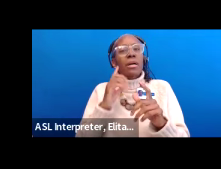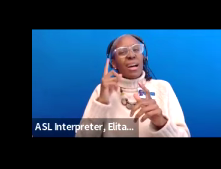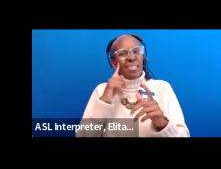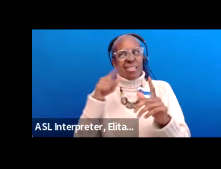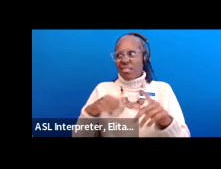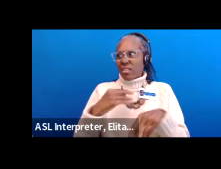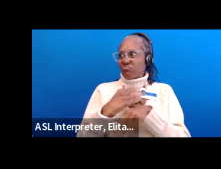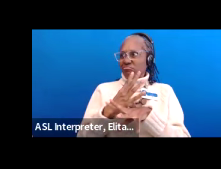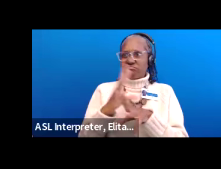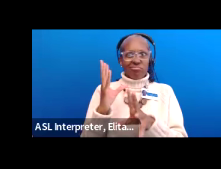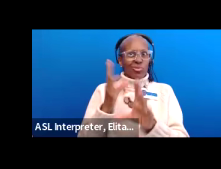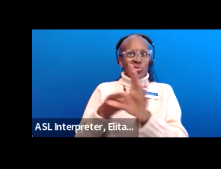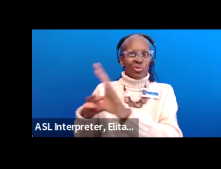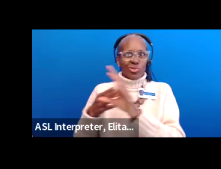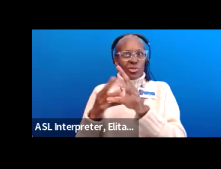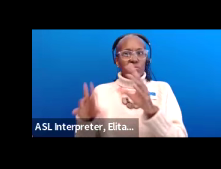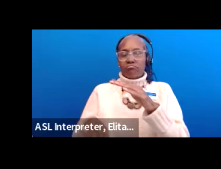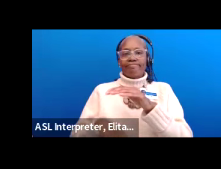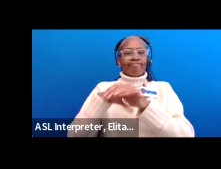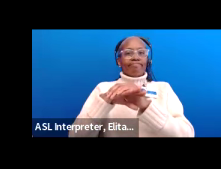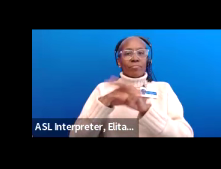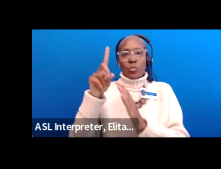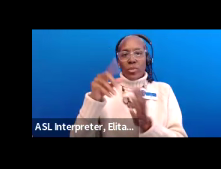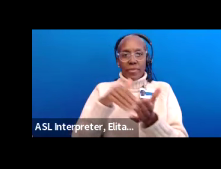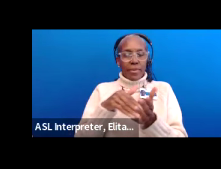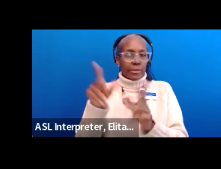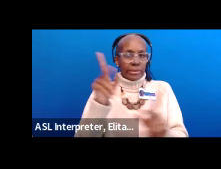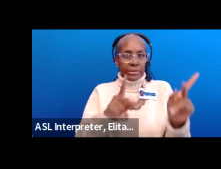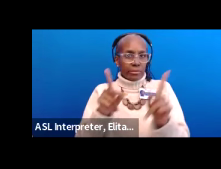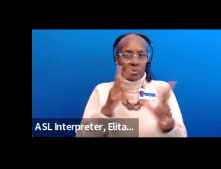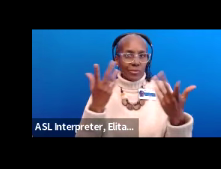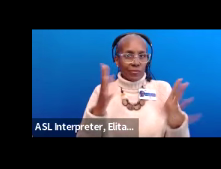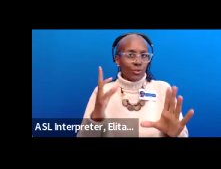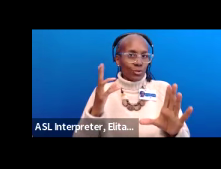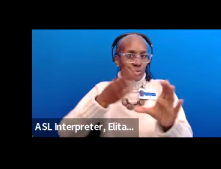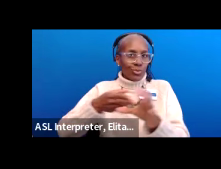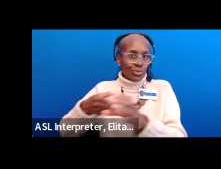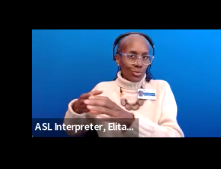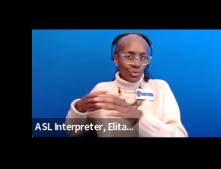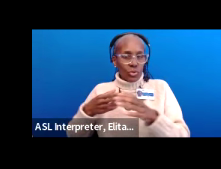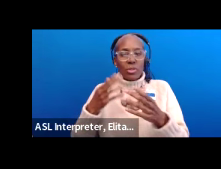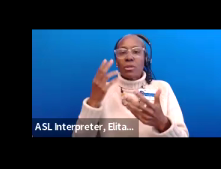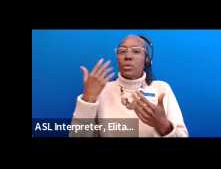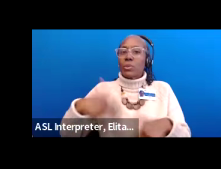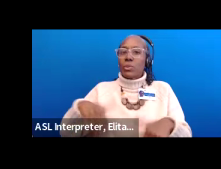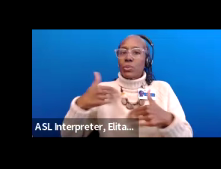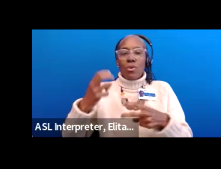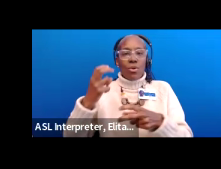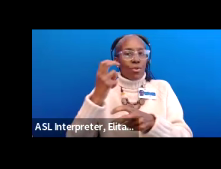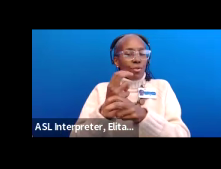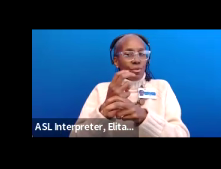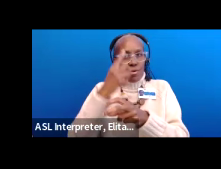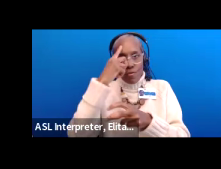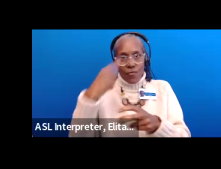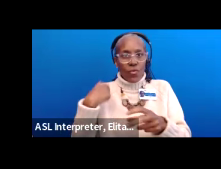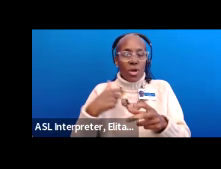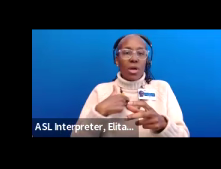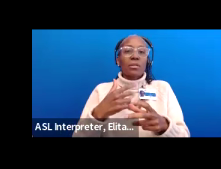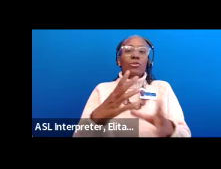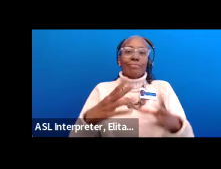capacity for this webinar and reached up to about 1,000 individuals. So that would make it very difficult for us to be able to take